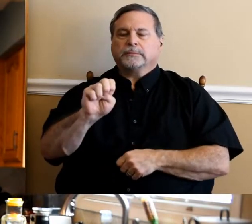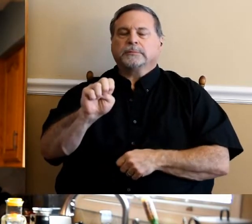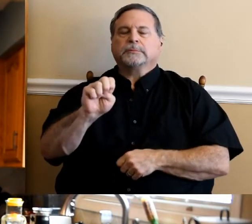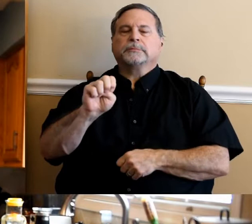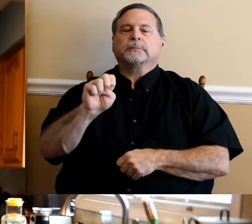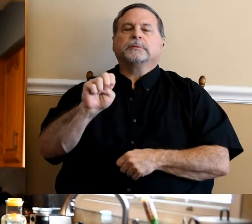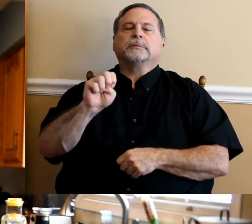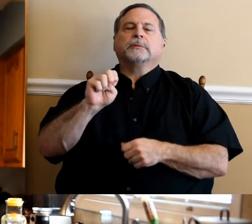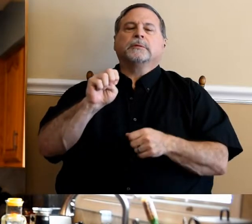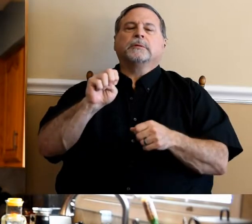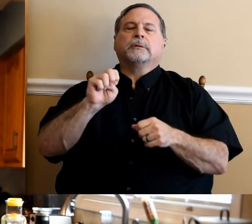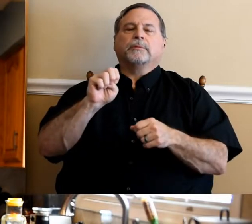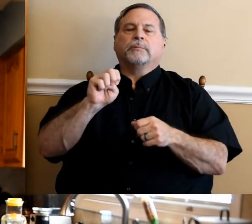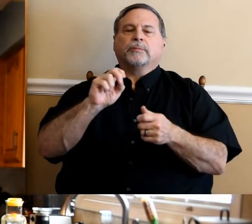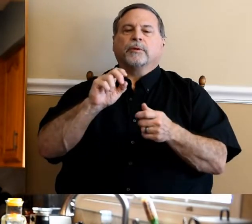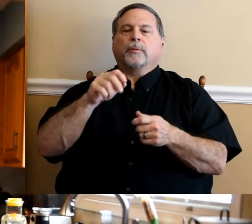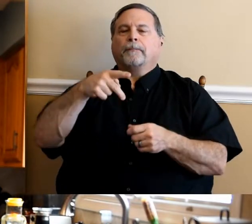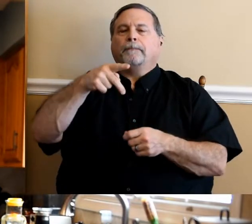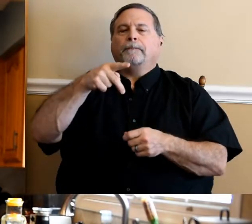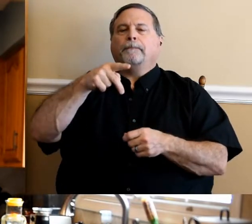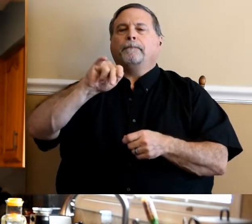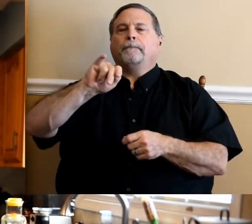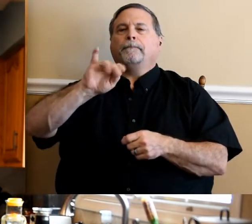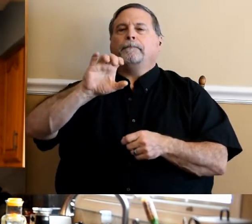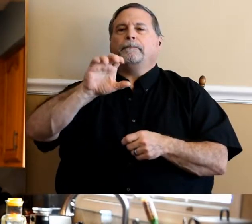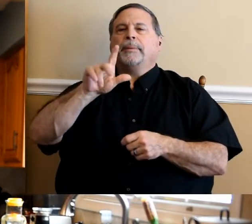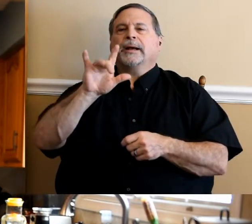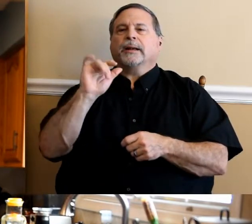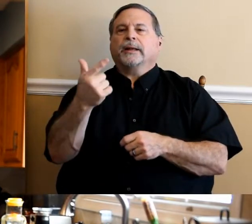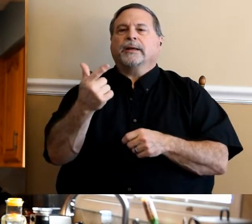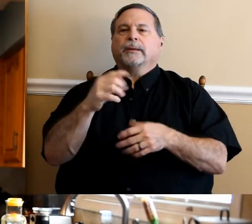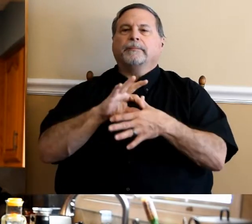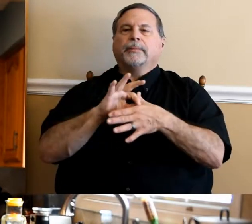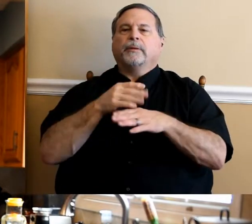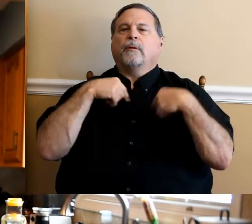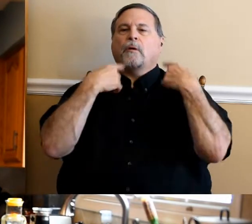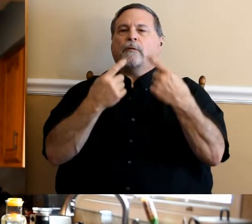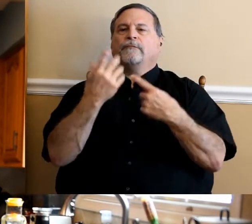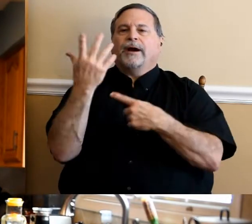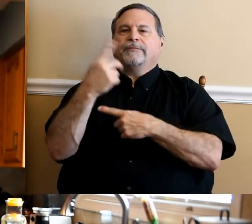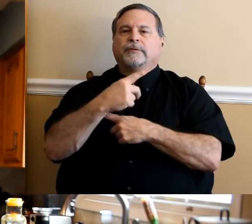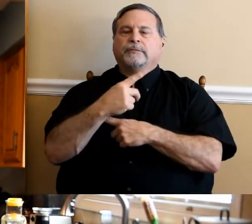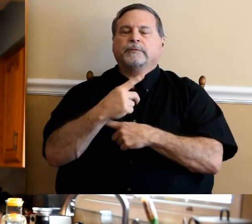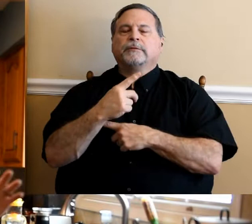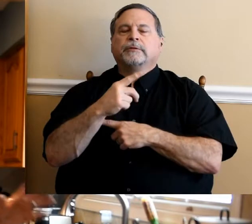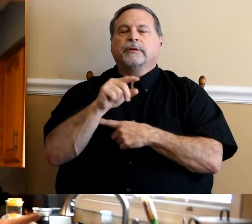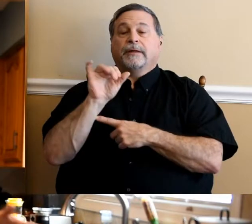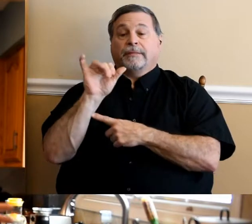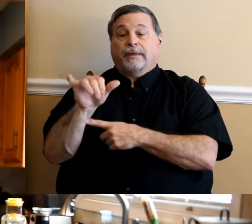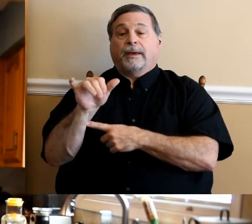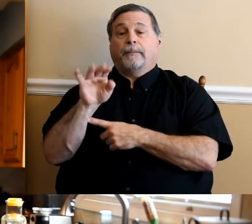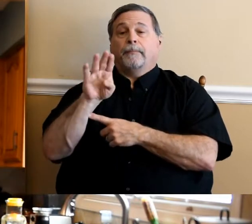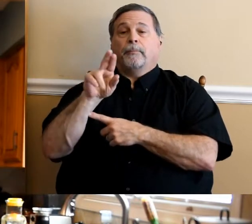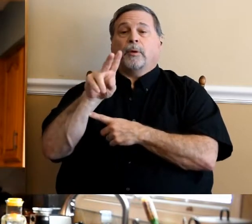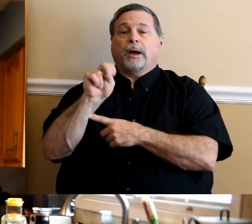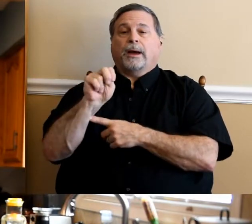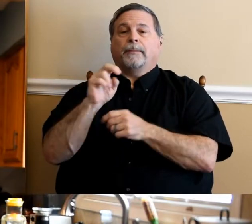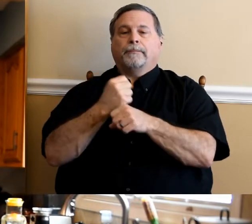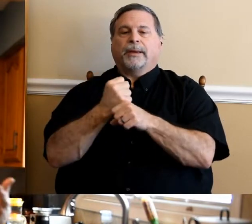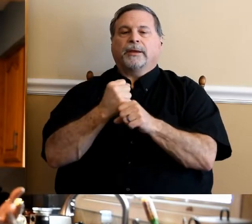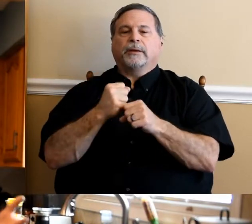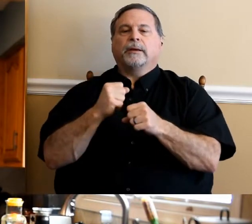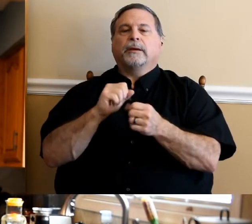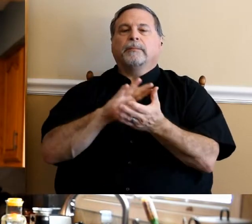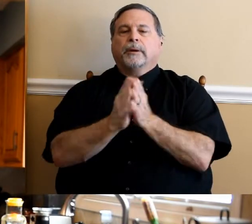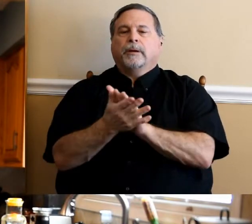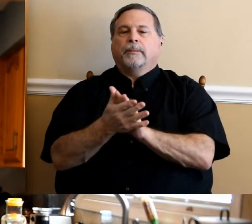it. And what we're doing is we're actually pickling the meat over about a 5-day period. And this brine is going to end up making you have